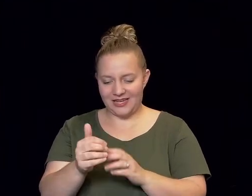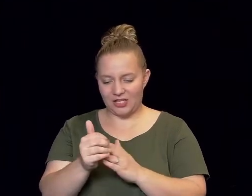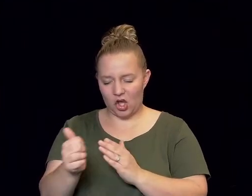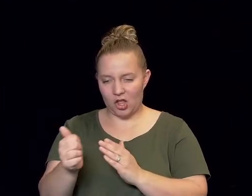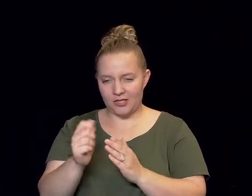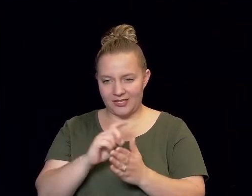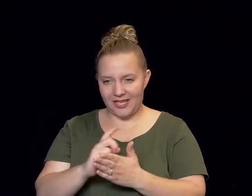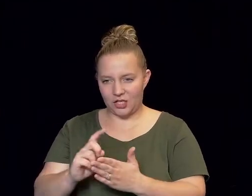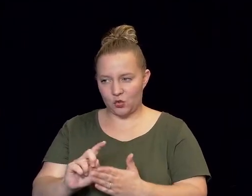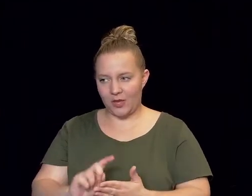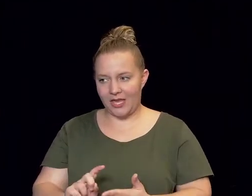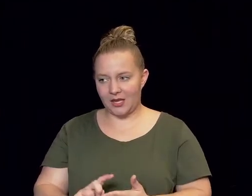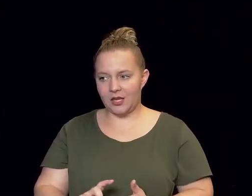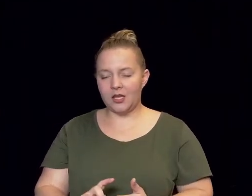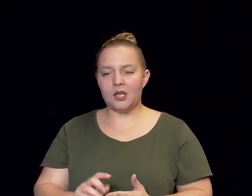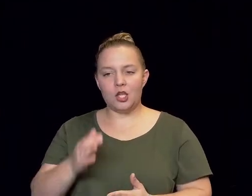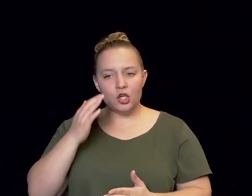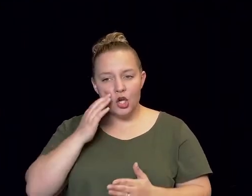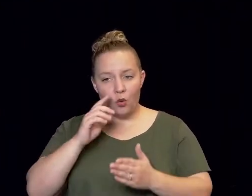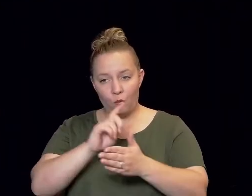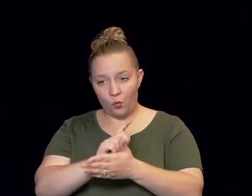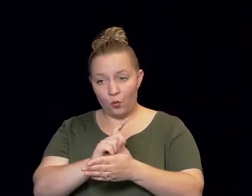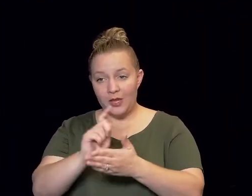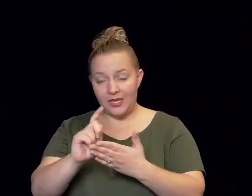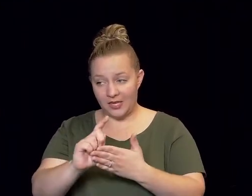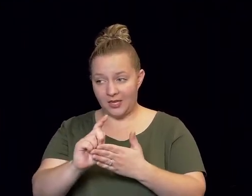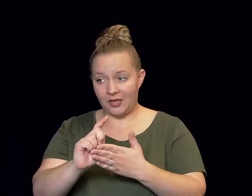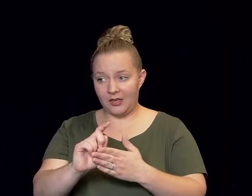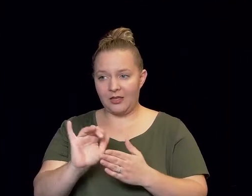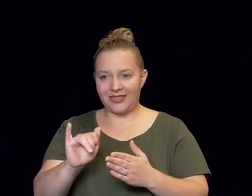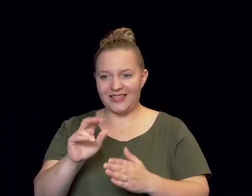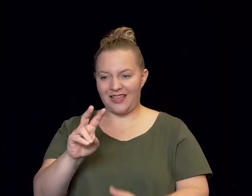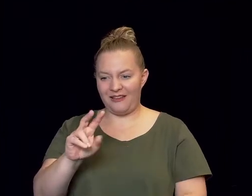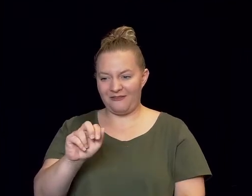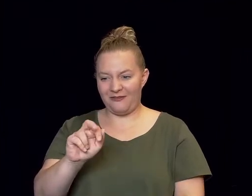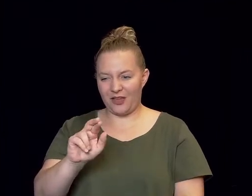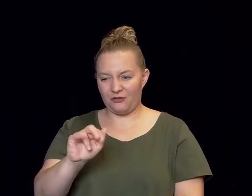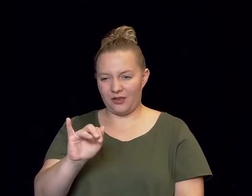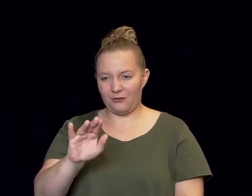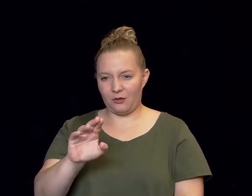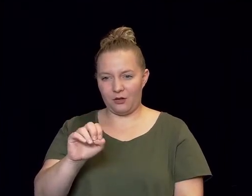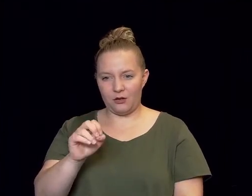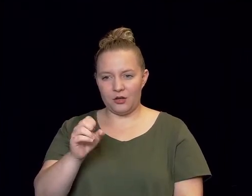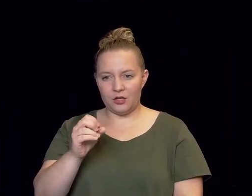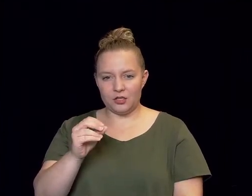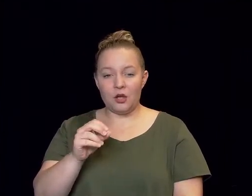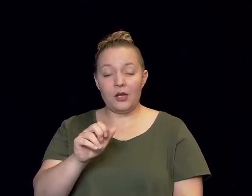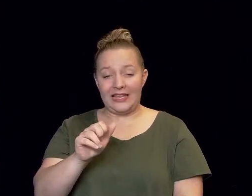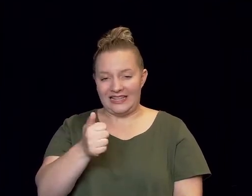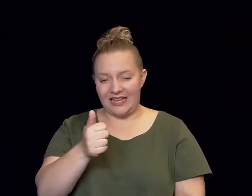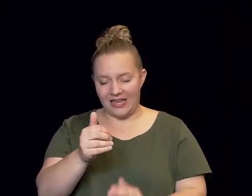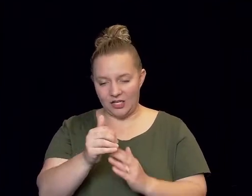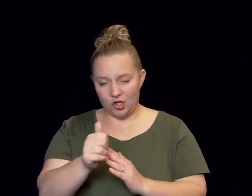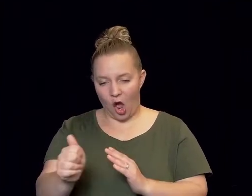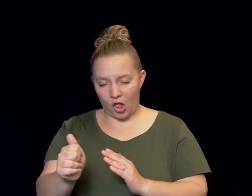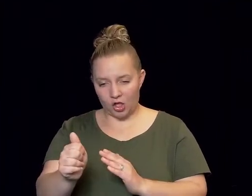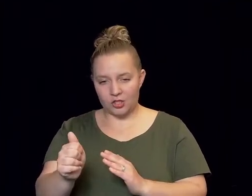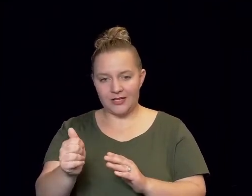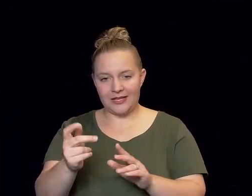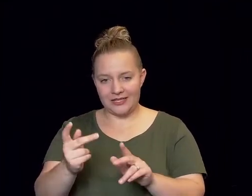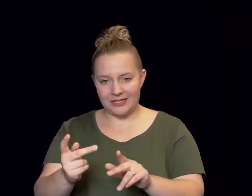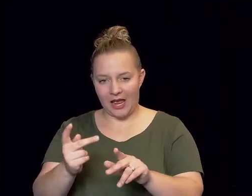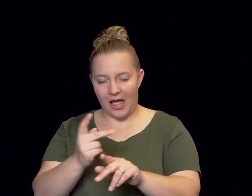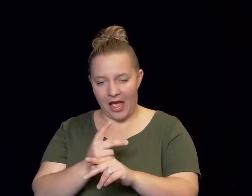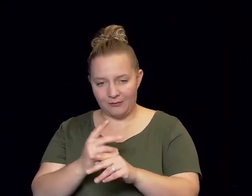each week. And I know that week is our variable. So therefore, $10 times the number